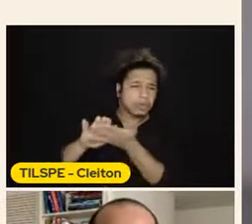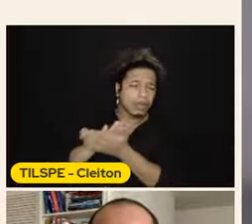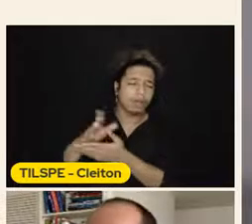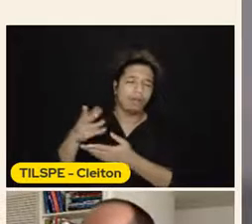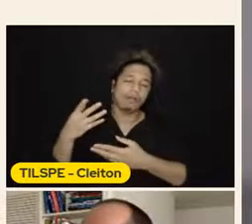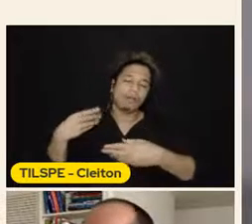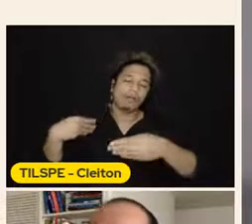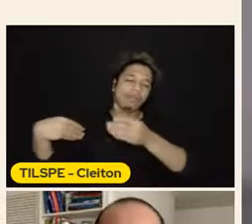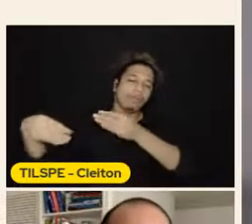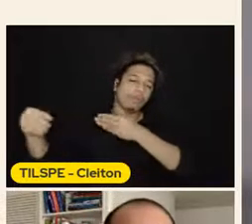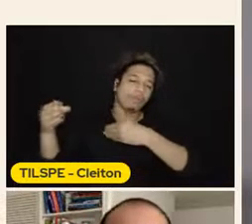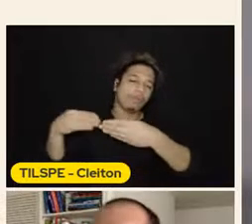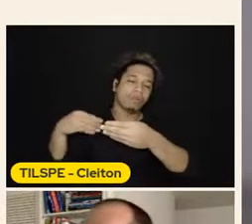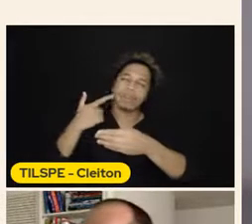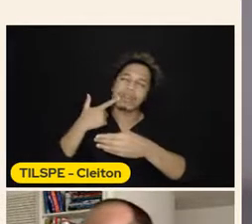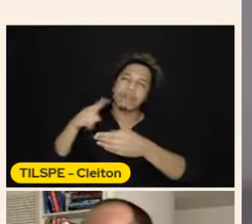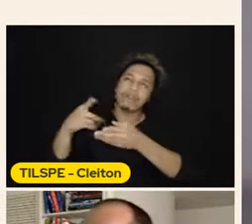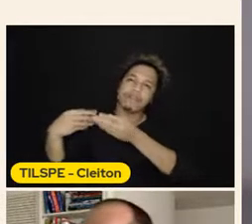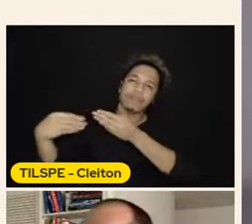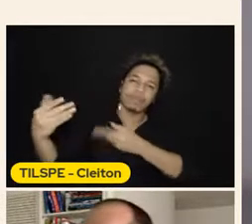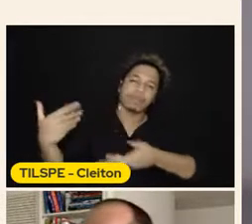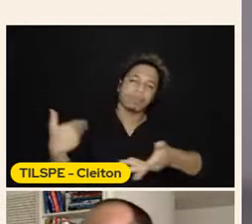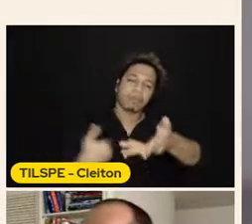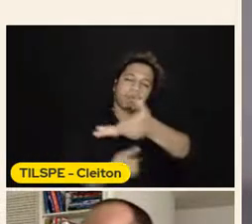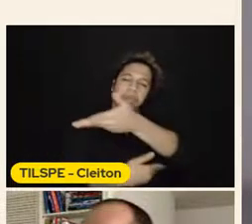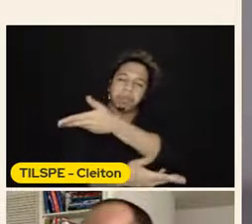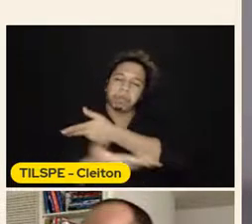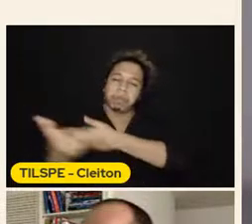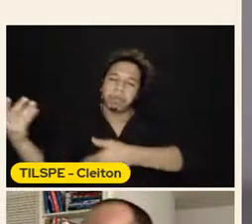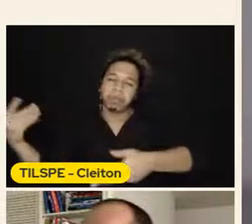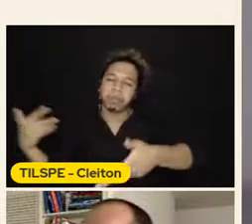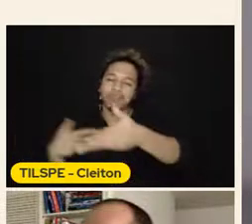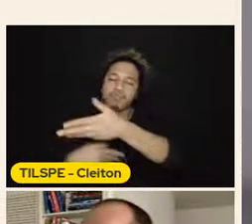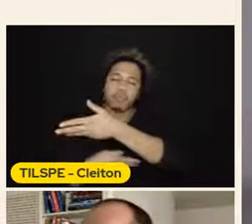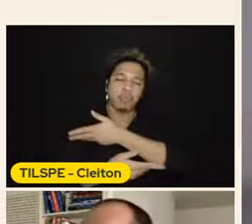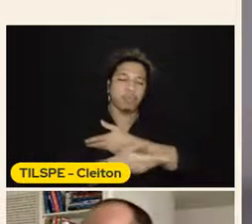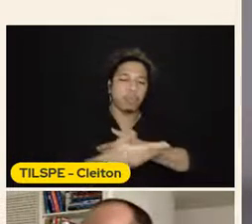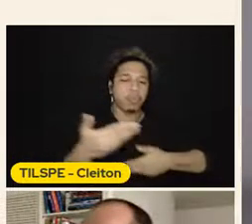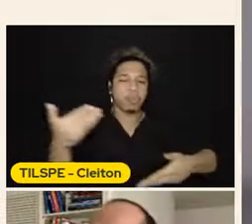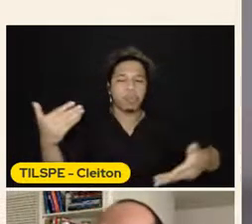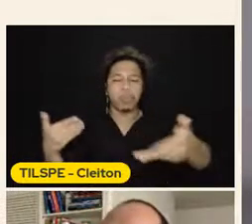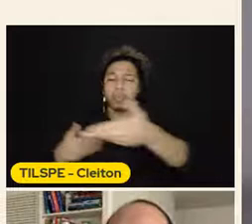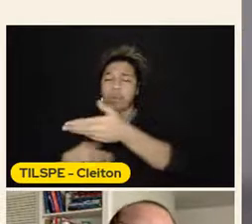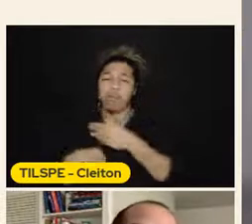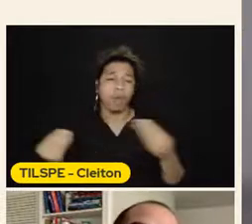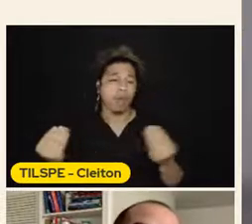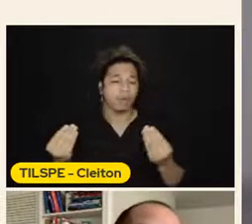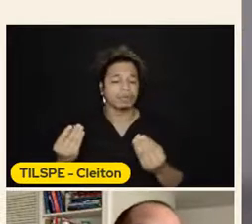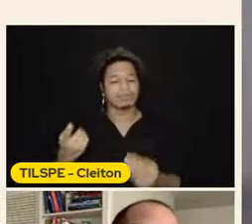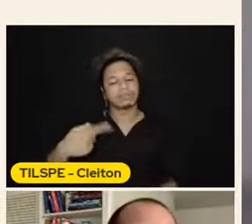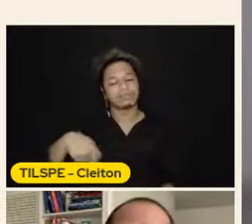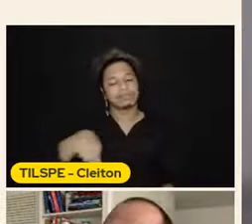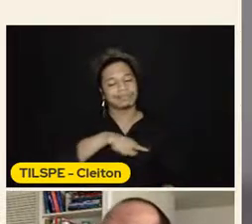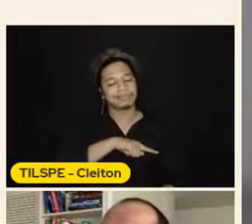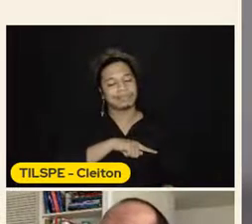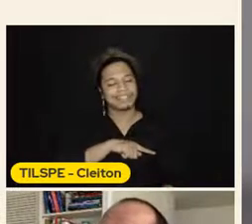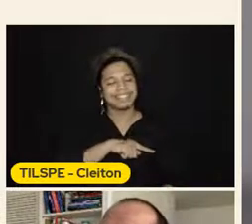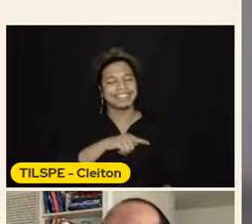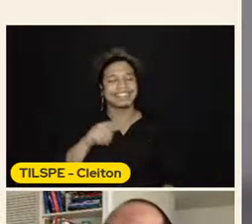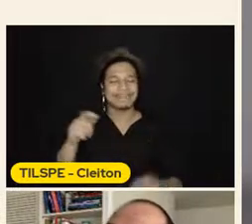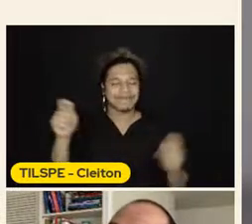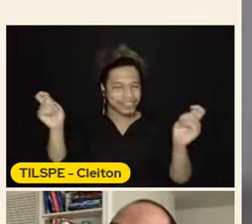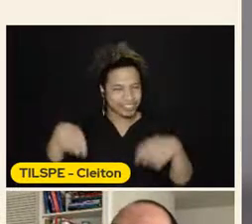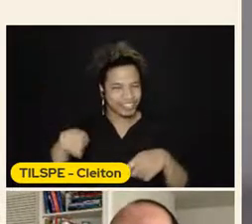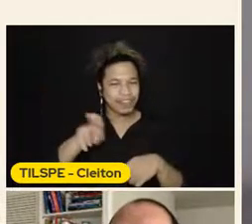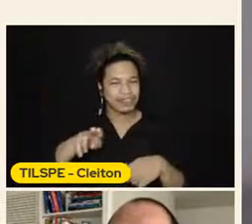dynamic flow between one and another system of codes, we can have these picture books there